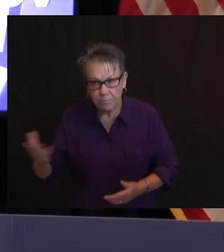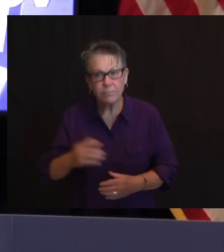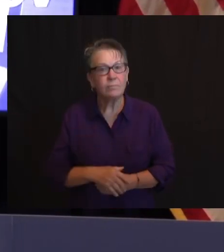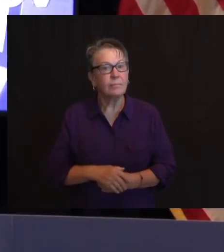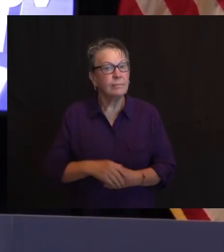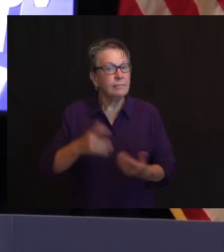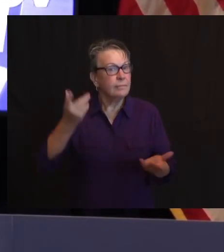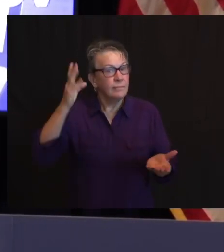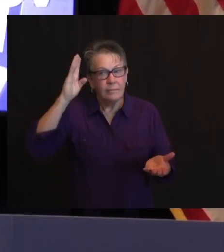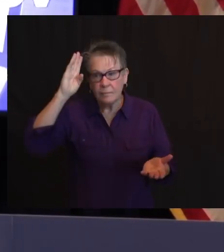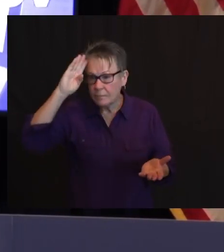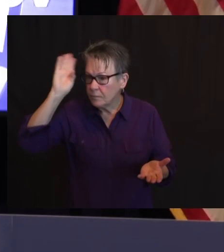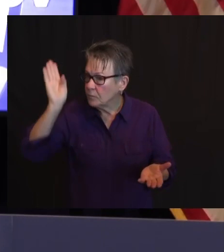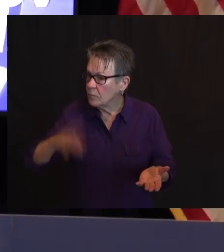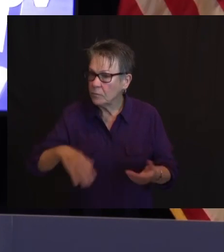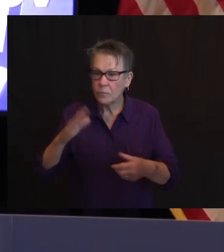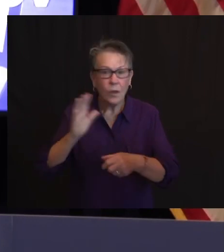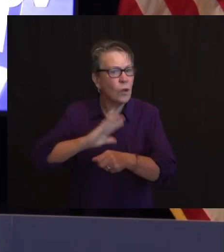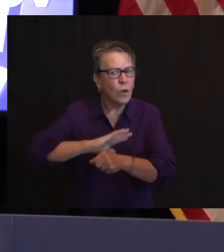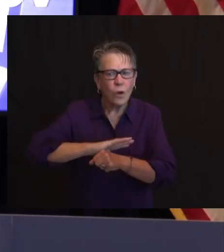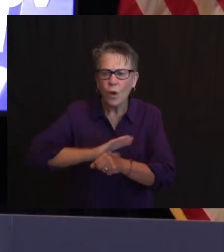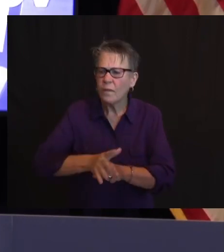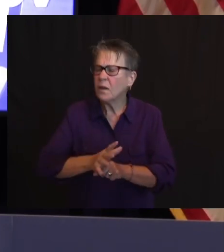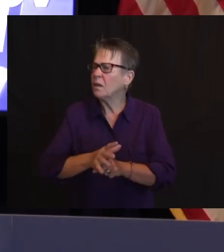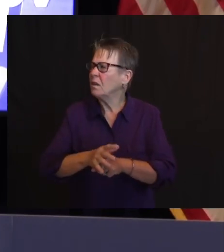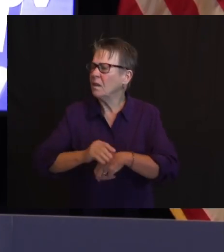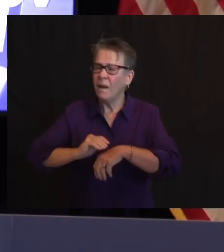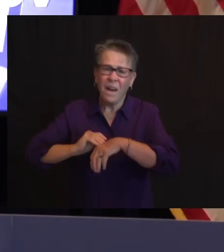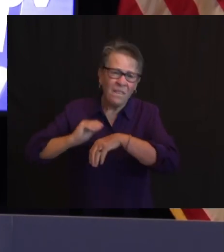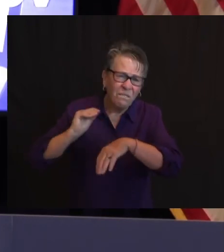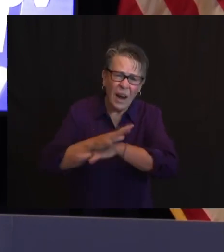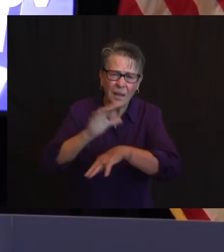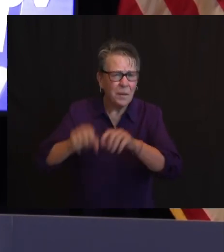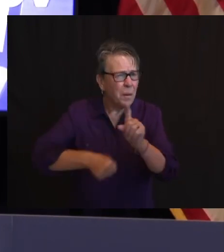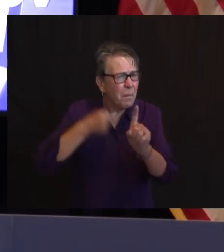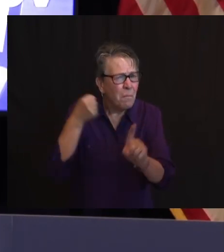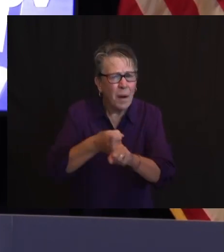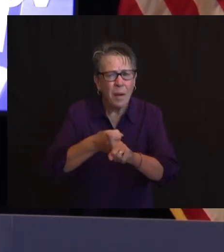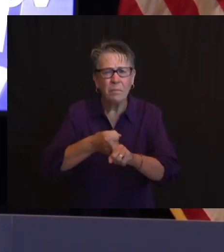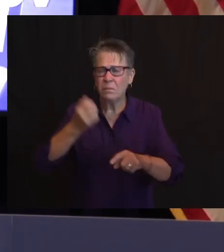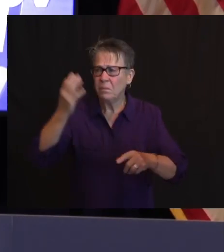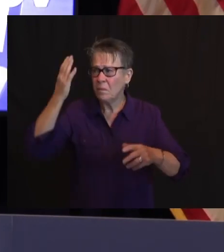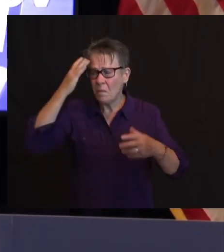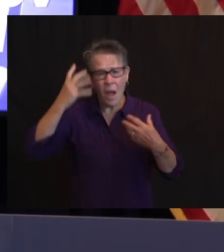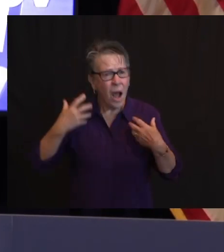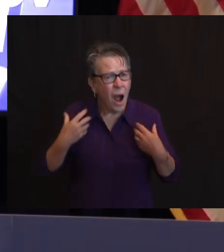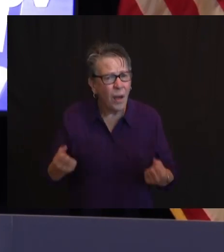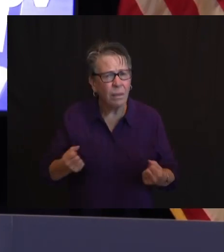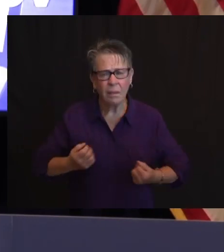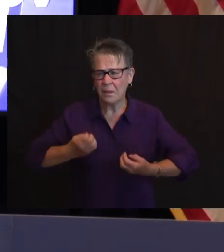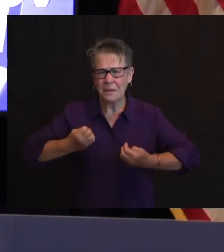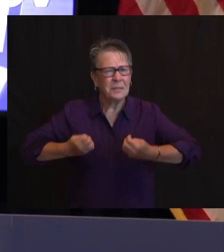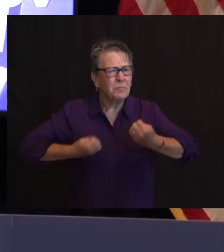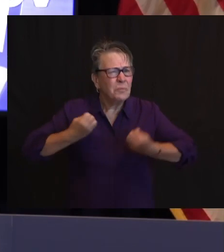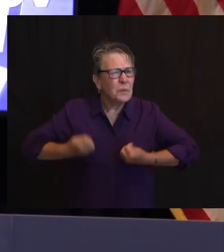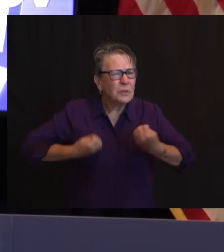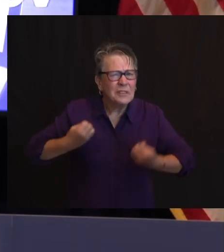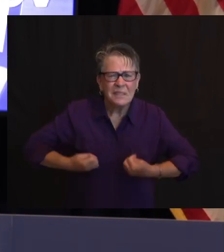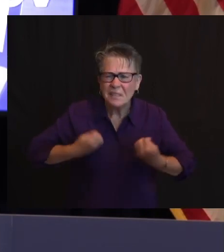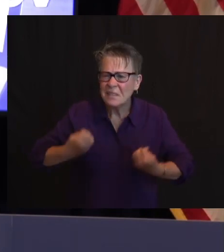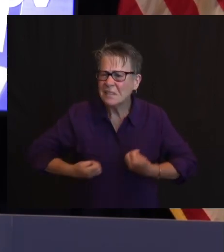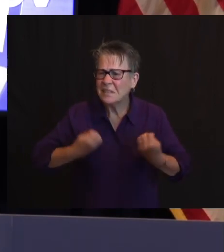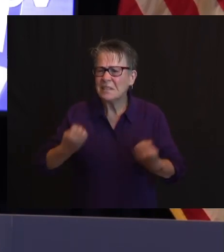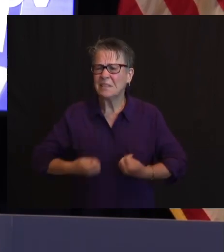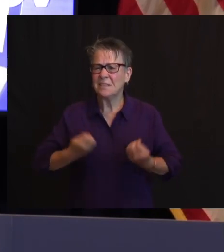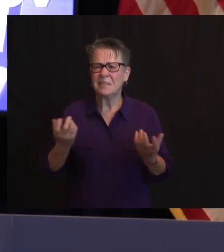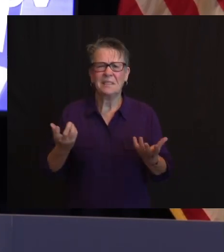on the mental health and the emotional well-being of our residents. All of us have experienced a significant disruption in